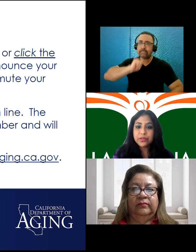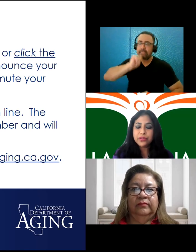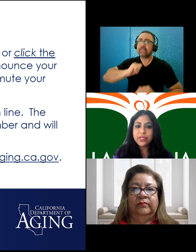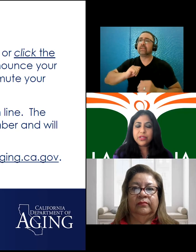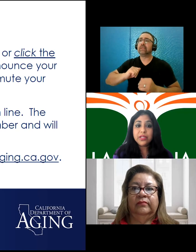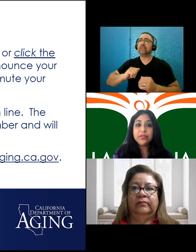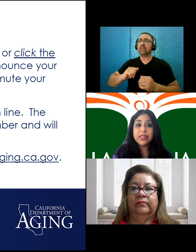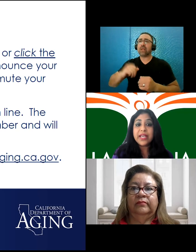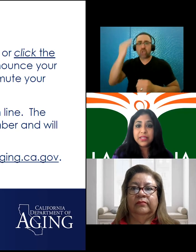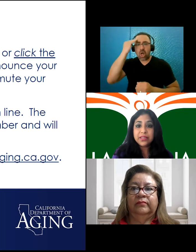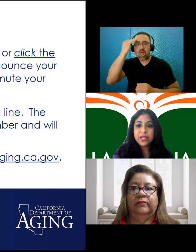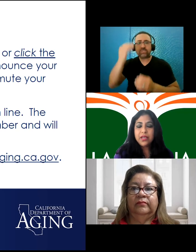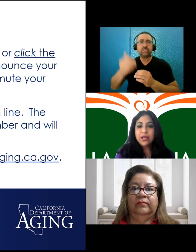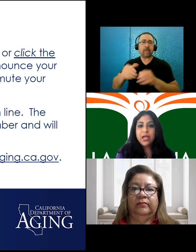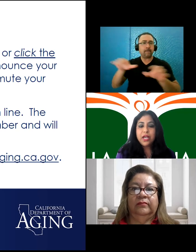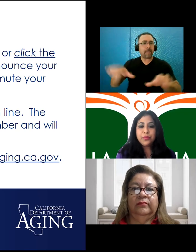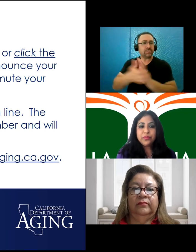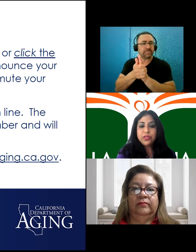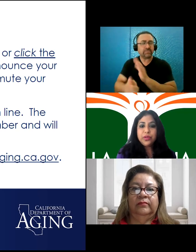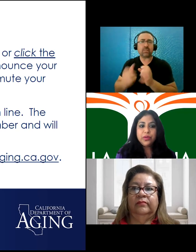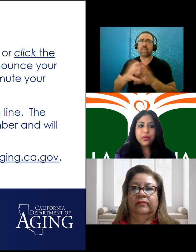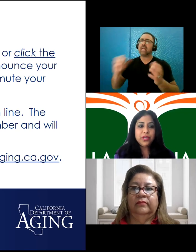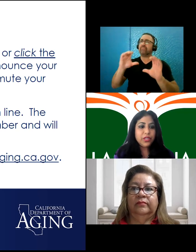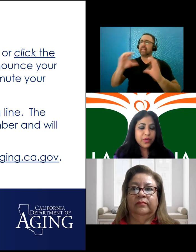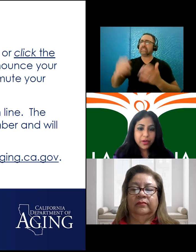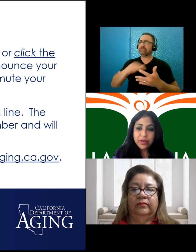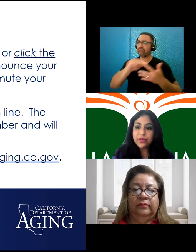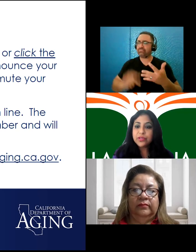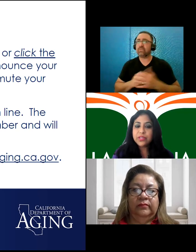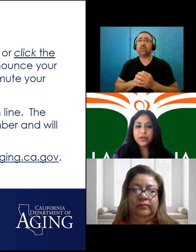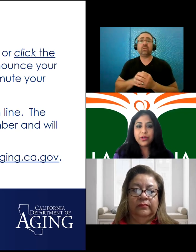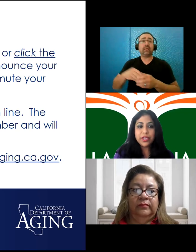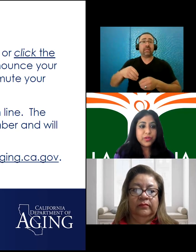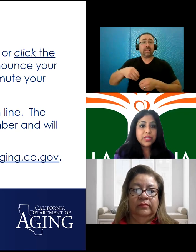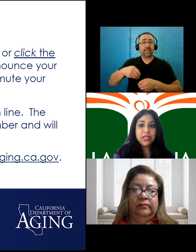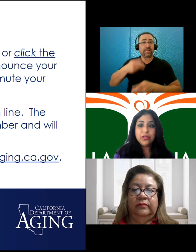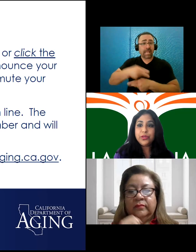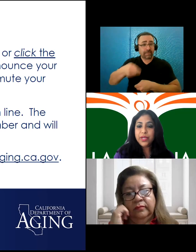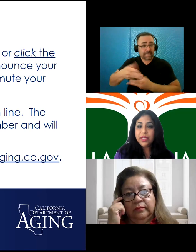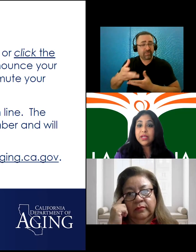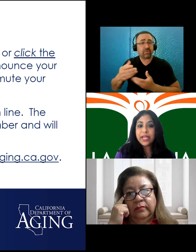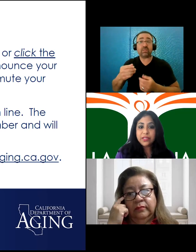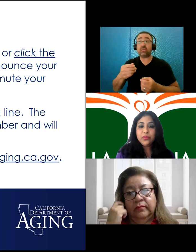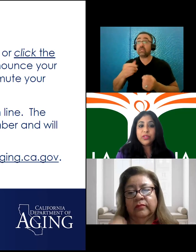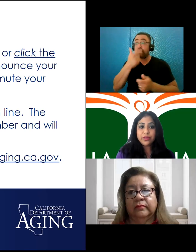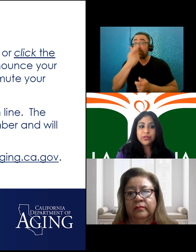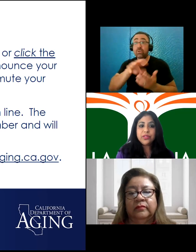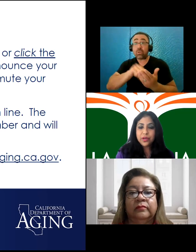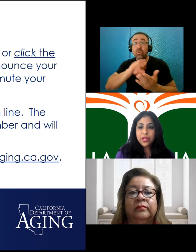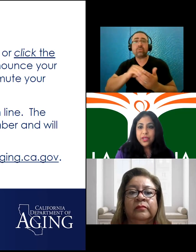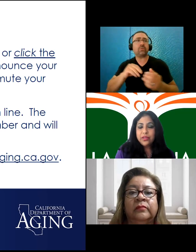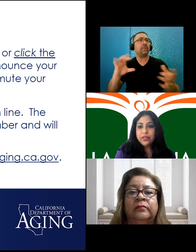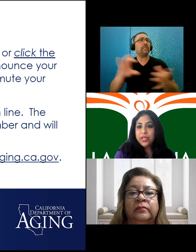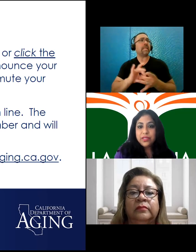practical skills, and lots of classes. So, caregivers that are interested in learning and connecting with